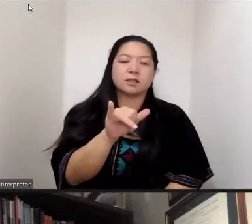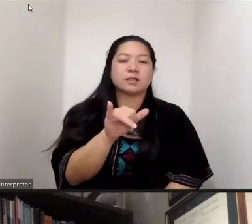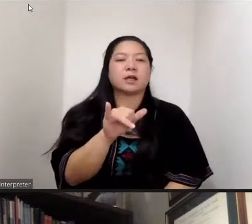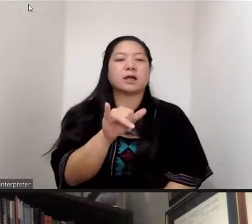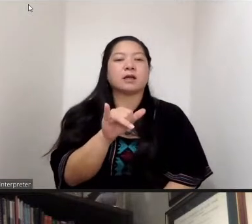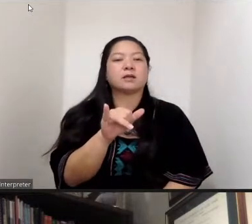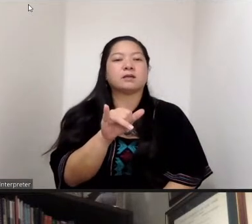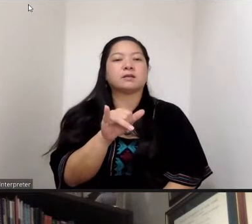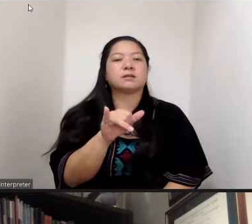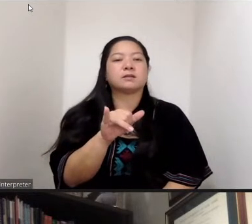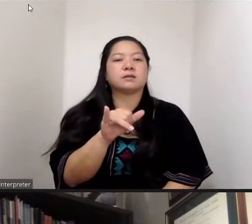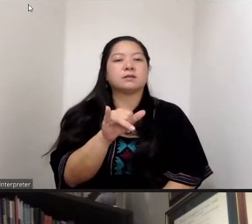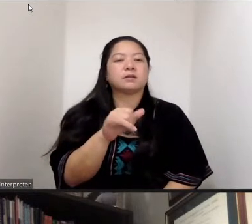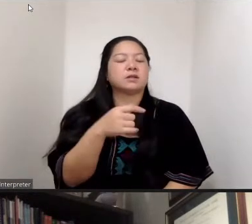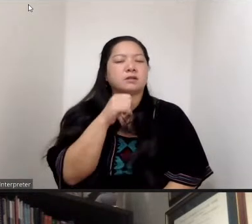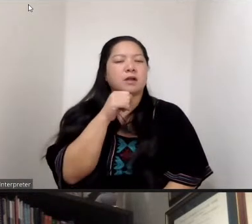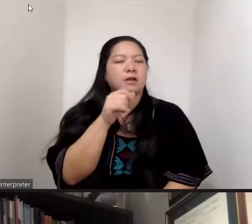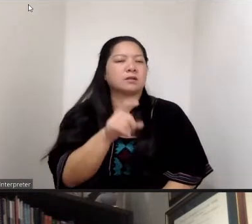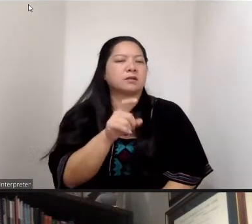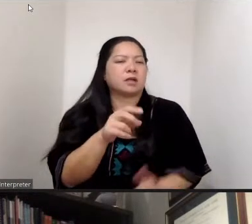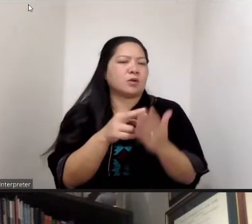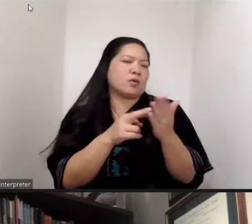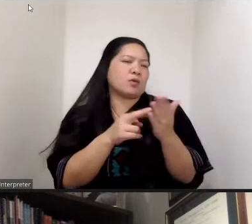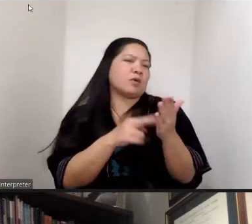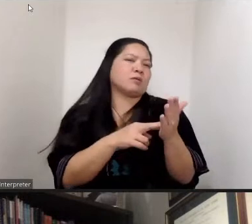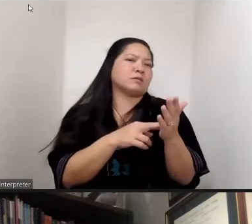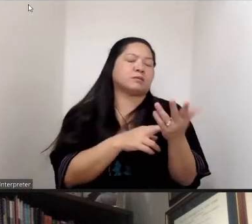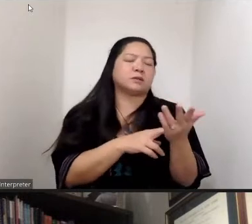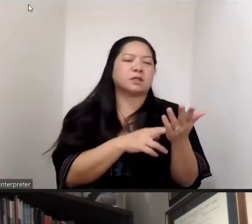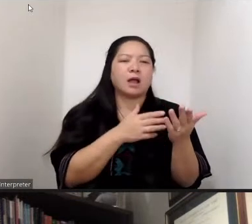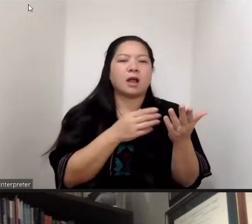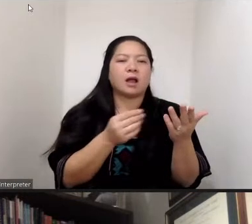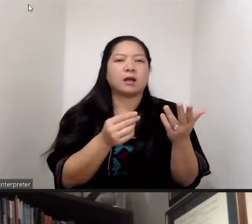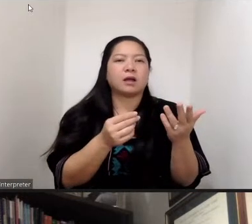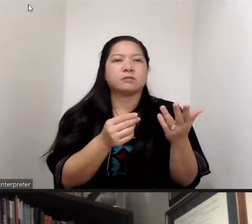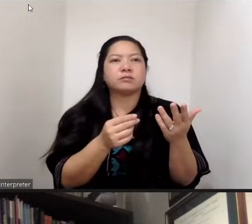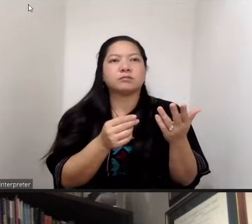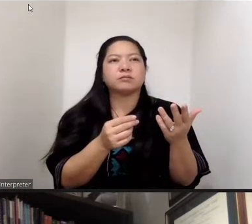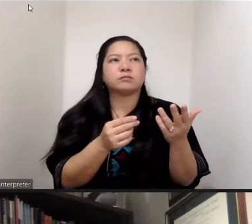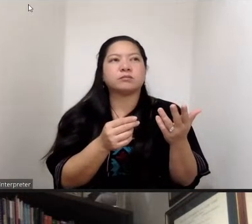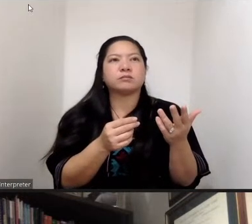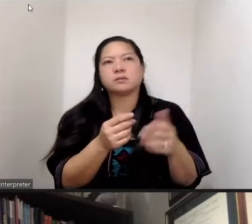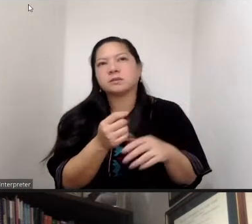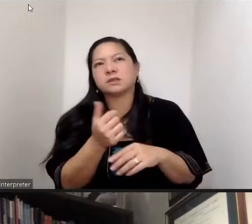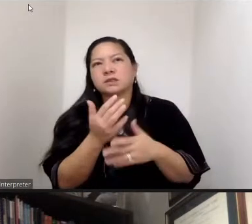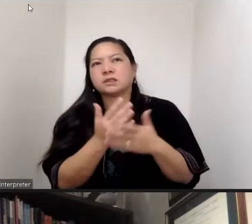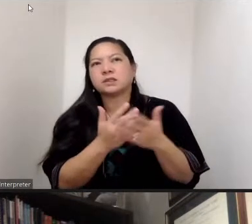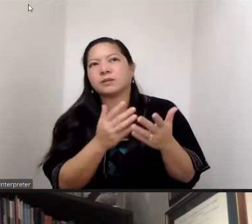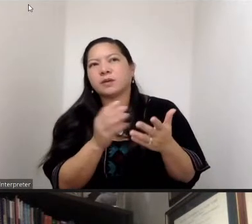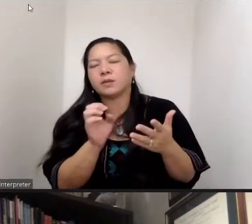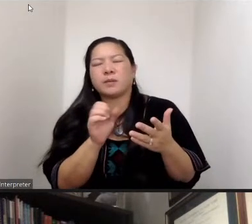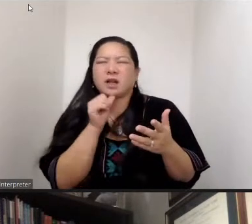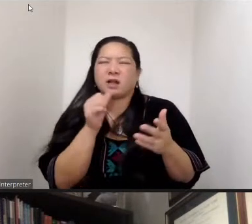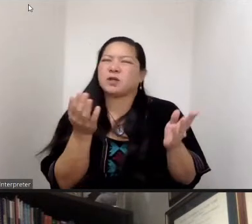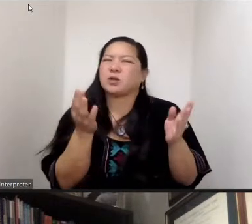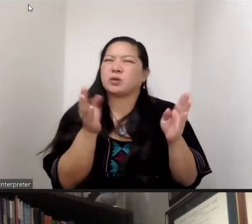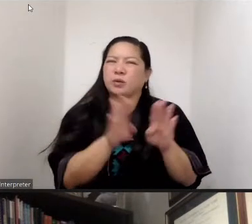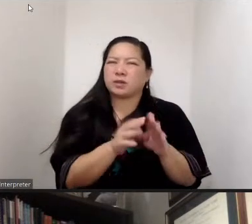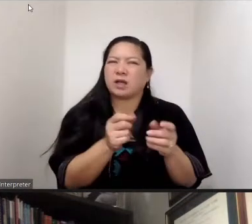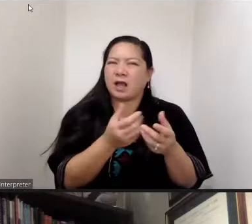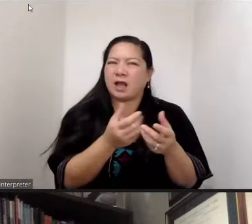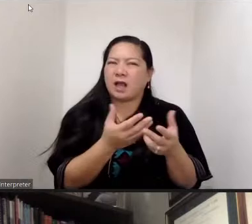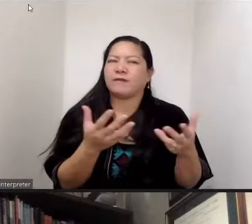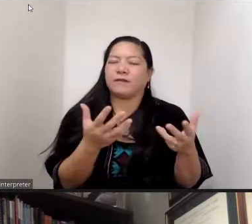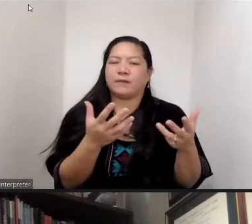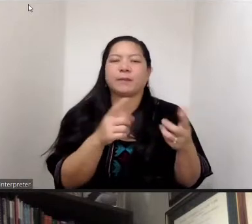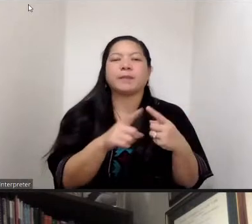restrictions and lifting the emergency and not just abruptly closing it off.